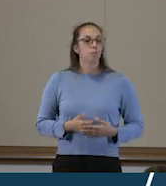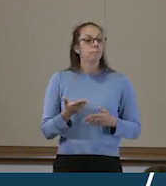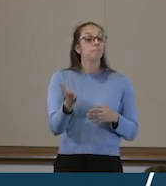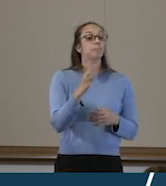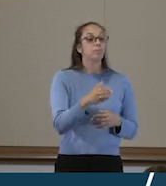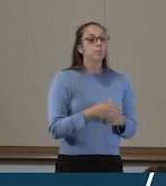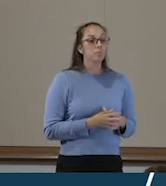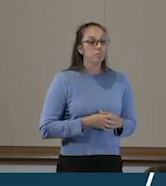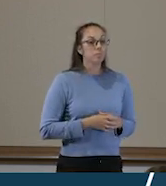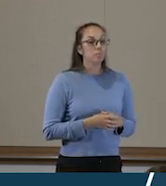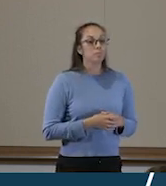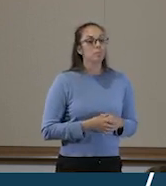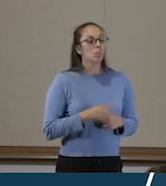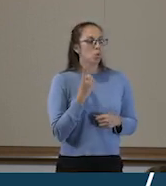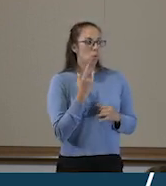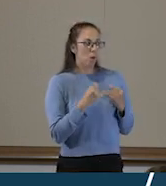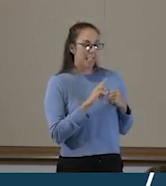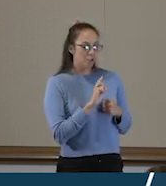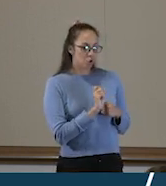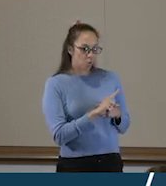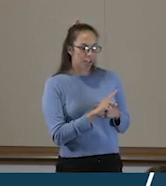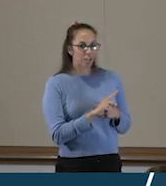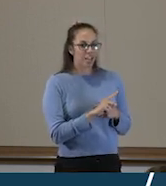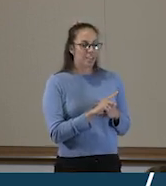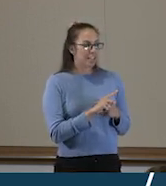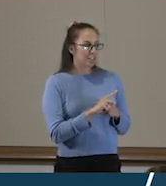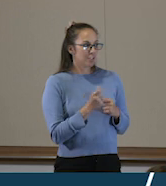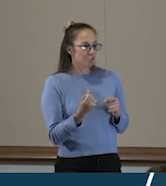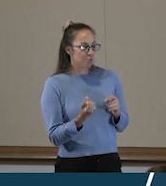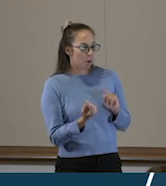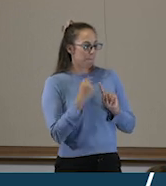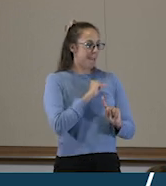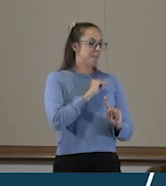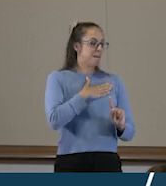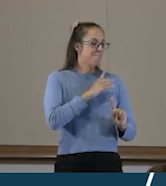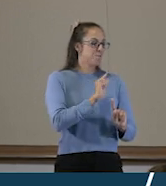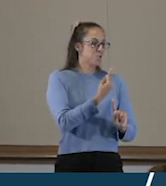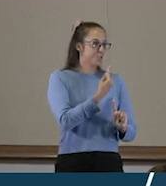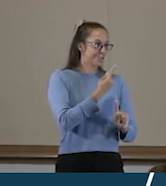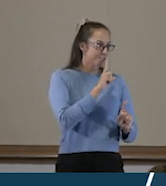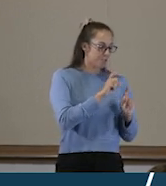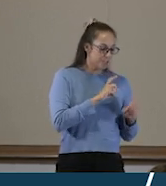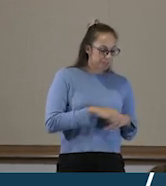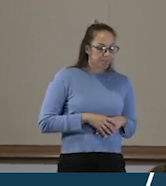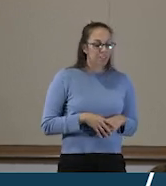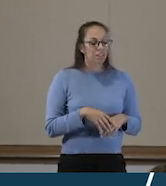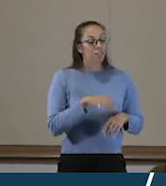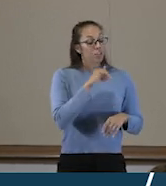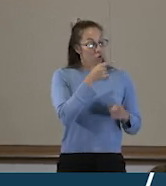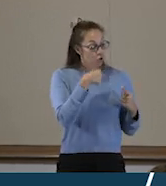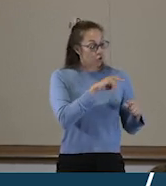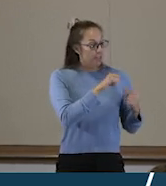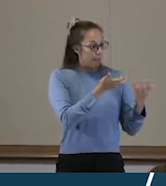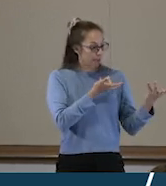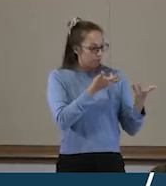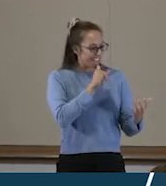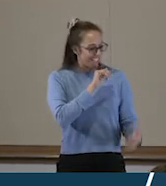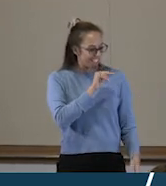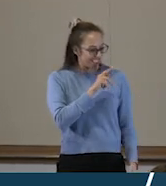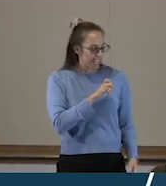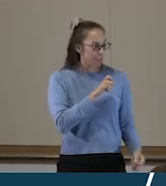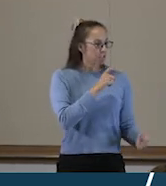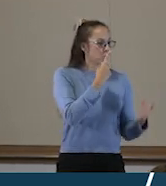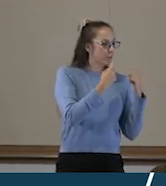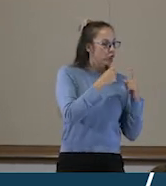ahead. I have one last question that's piggybacking off my first question. Sure. Was during that intake, when you go through the question and